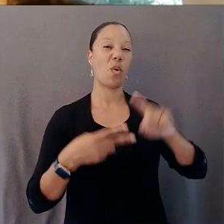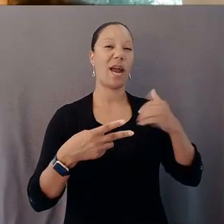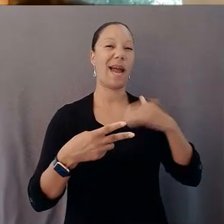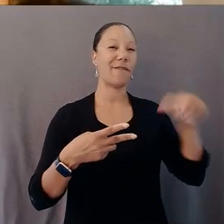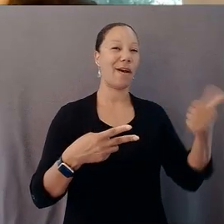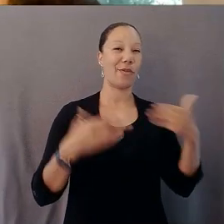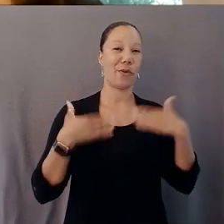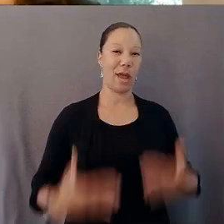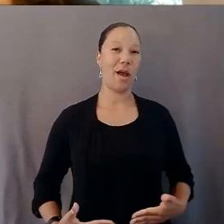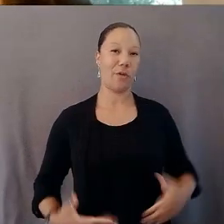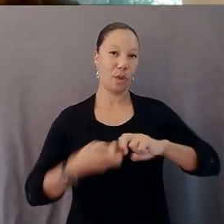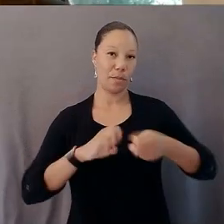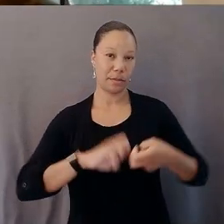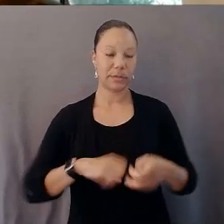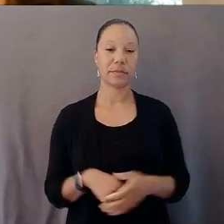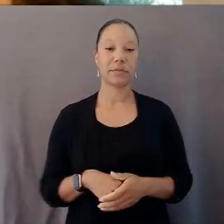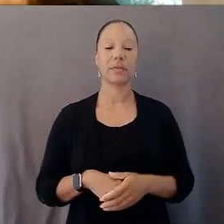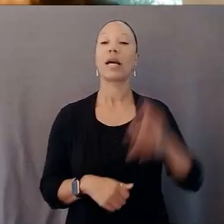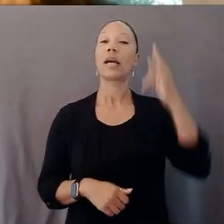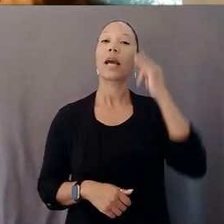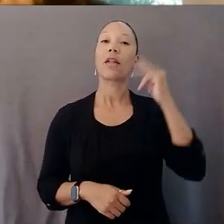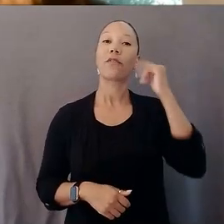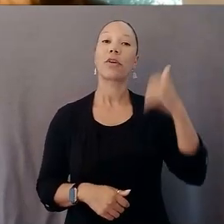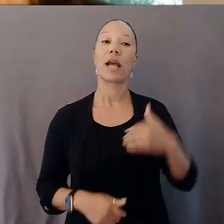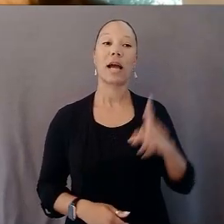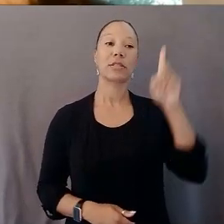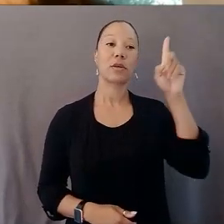of June 19th, there are now